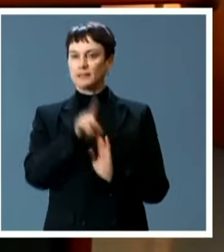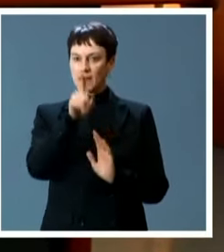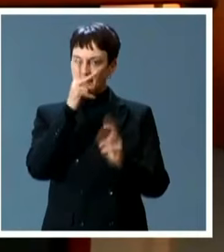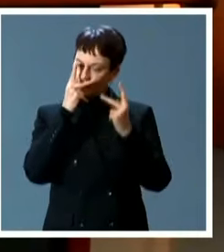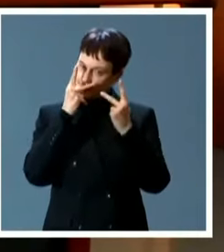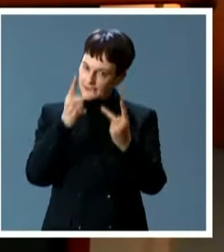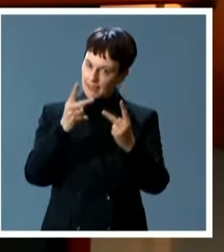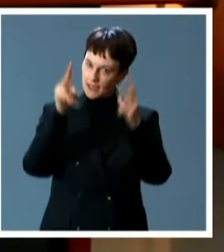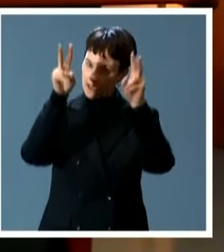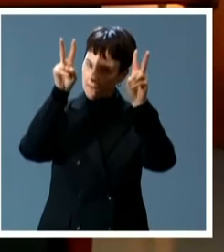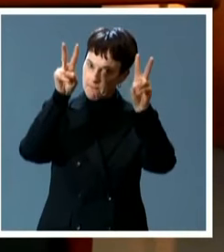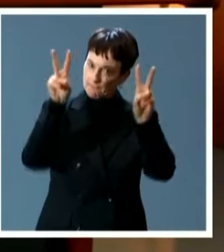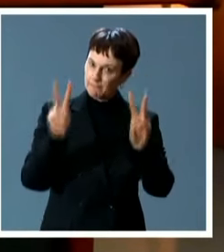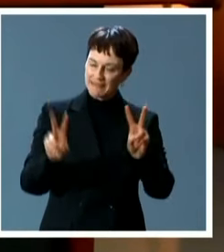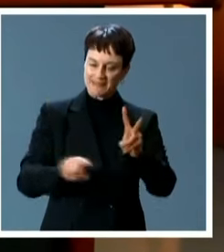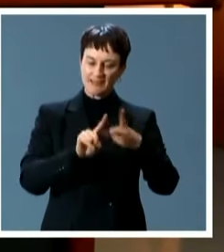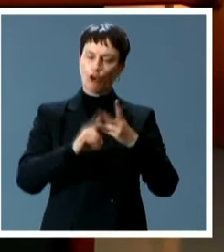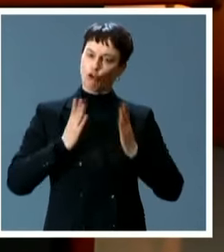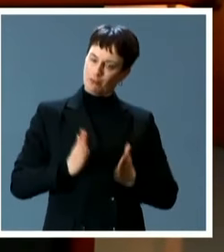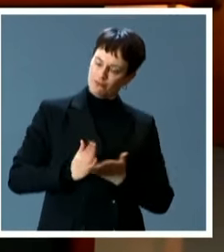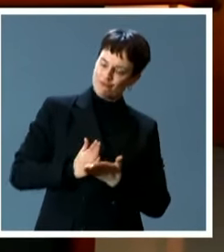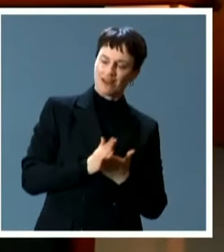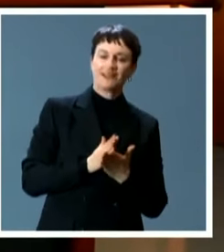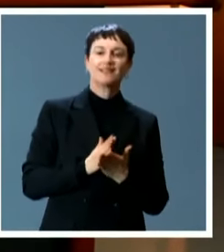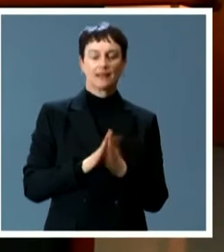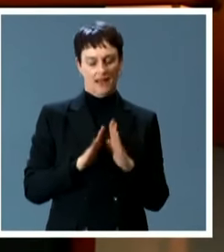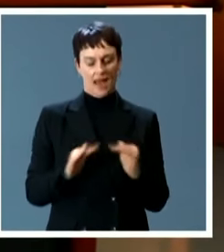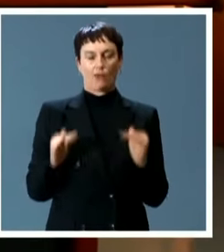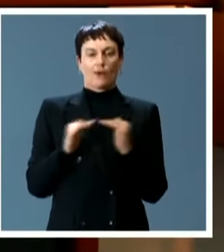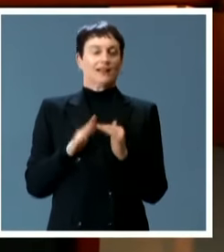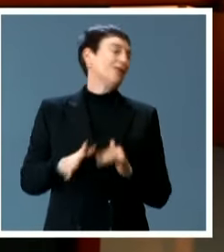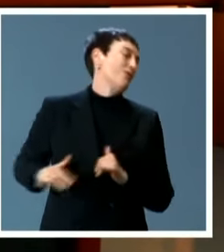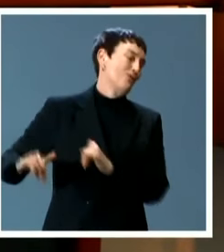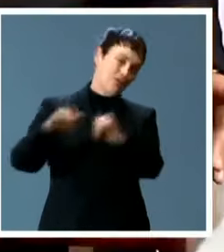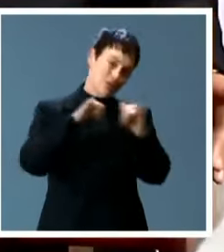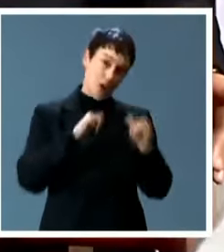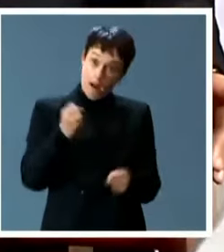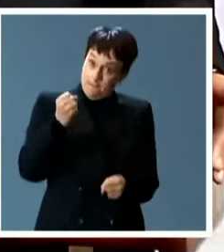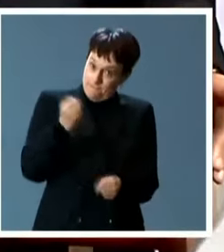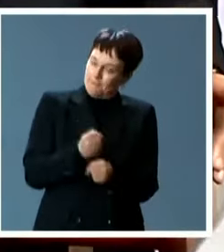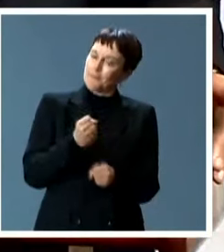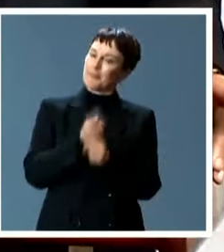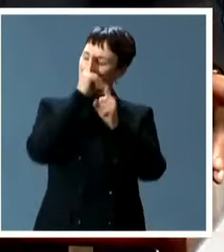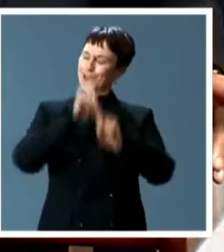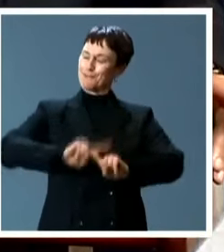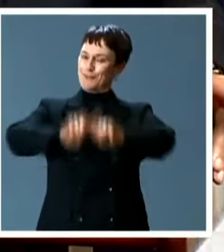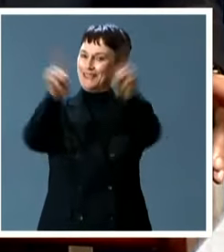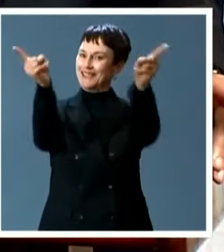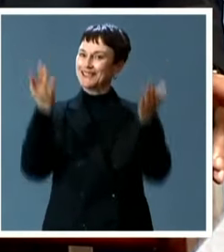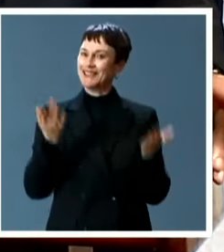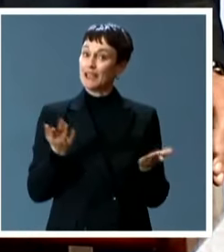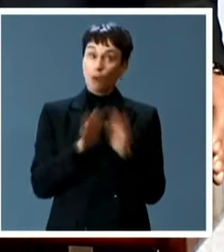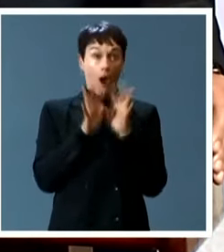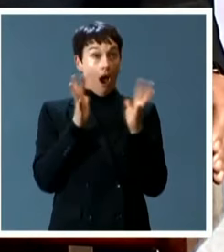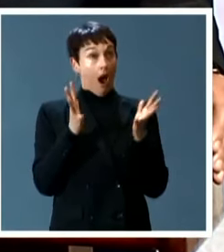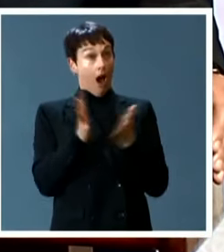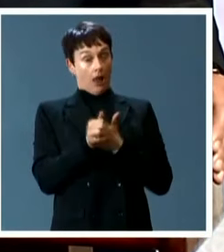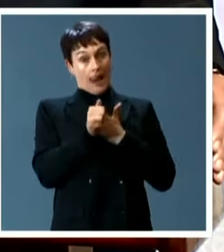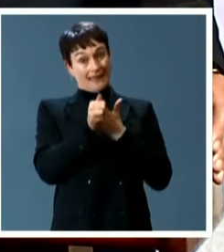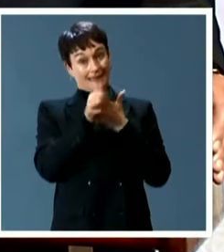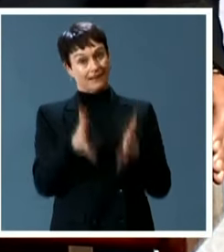human rights for all. It is already making a difference. Now is the time for global leaders to